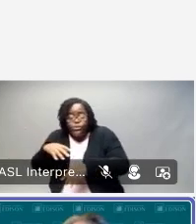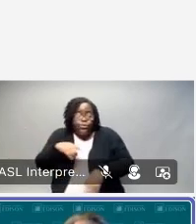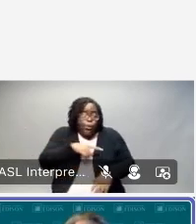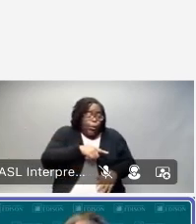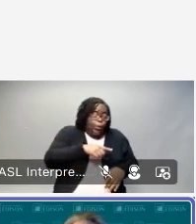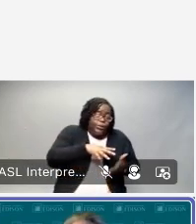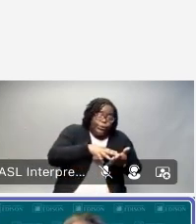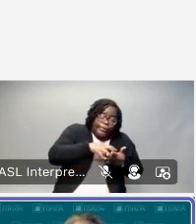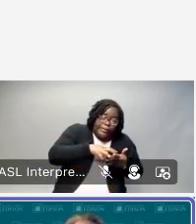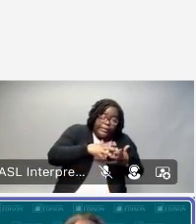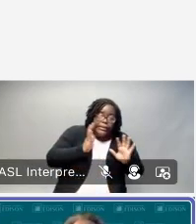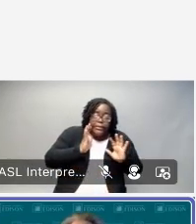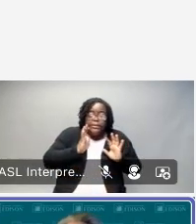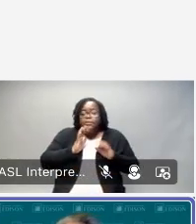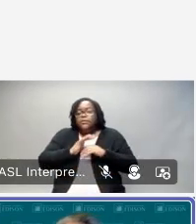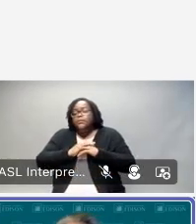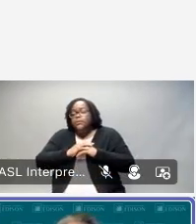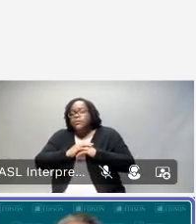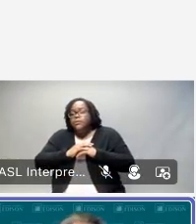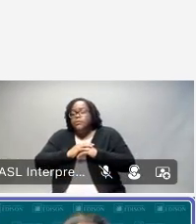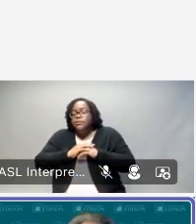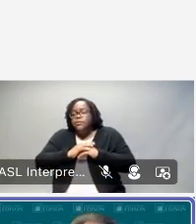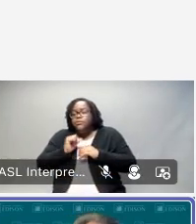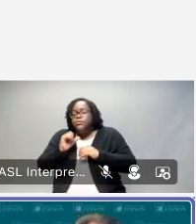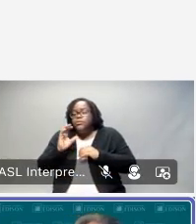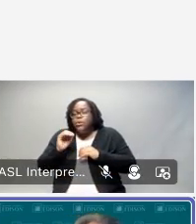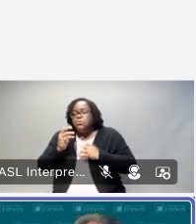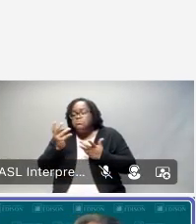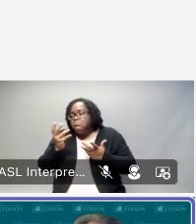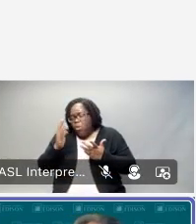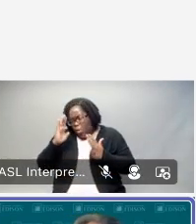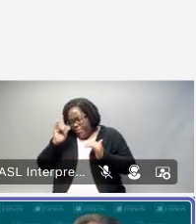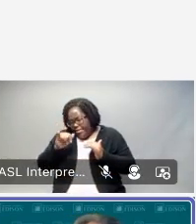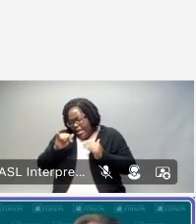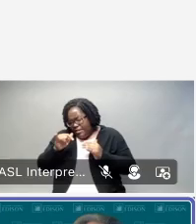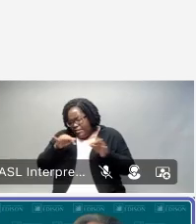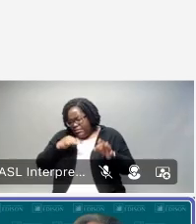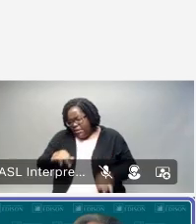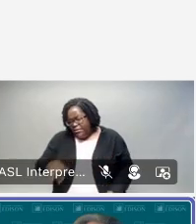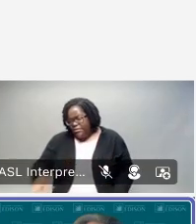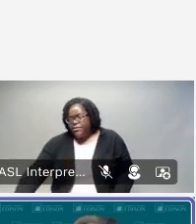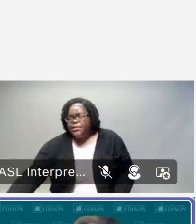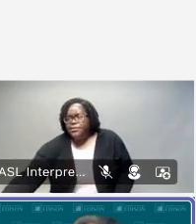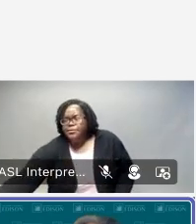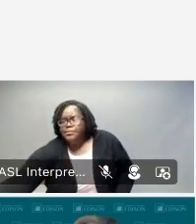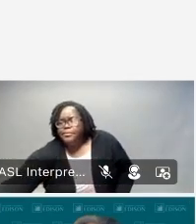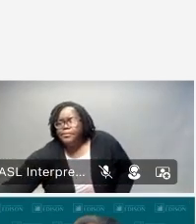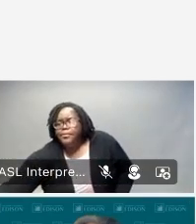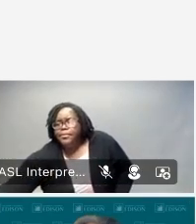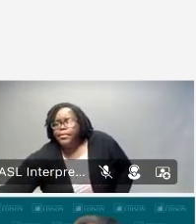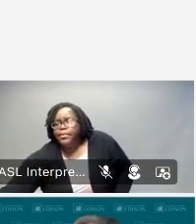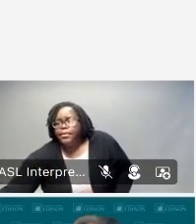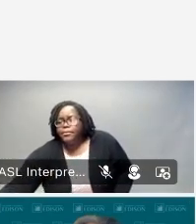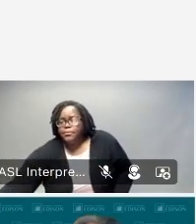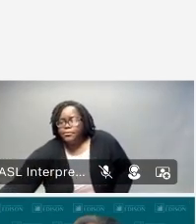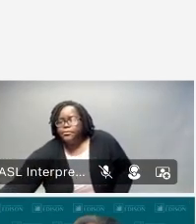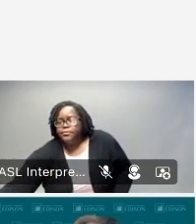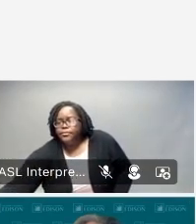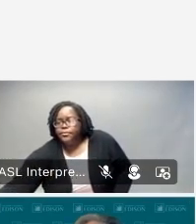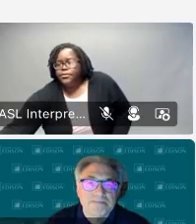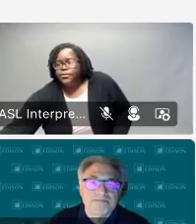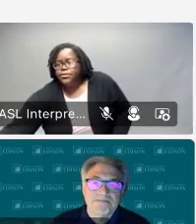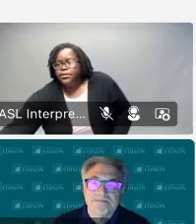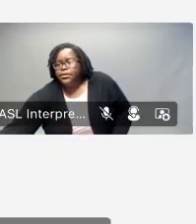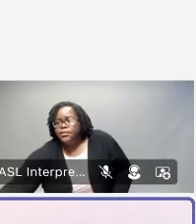covered conductor on it or not? So yeah, hopefully that helps a little bit. Thanks, Tom. The next